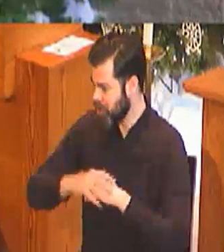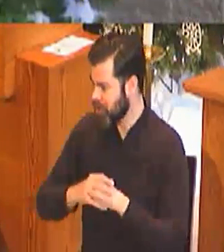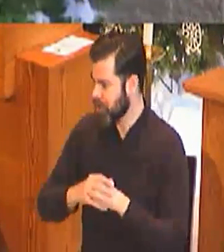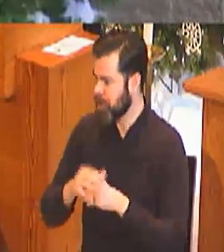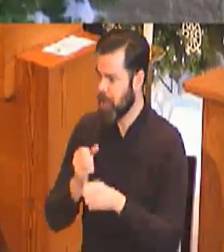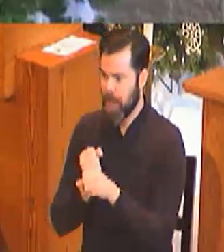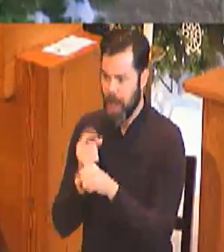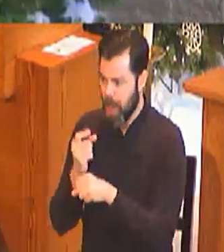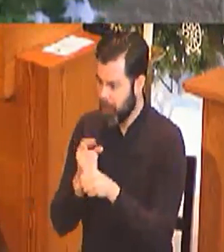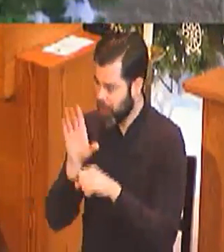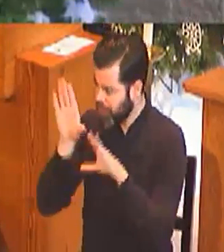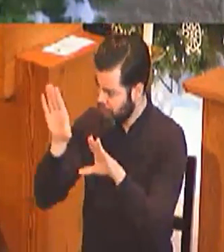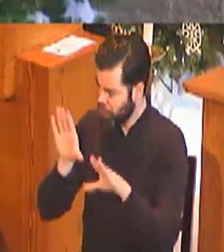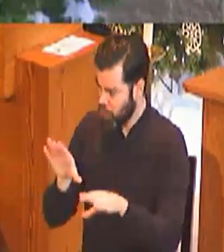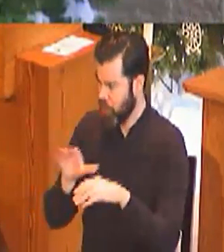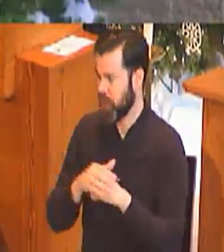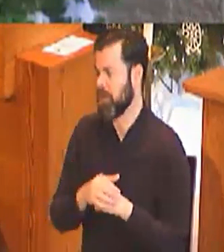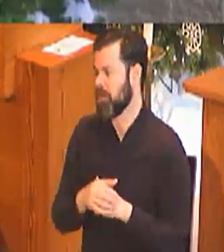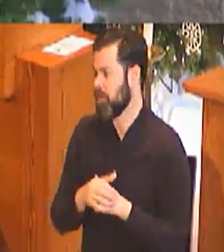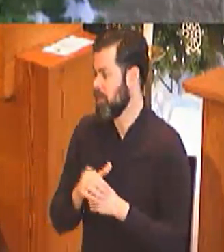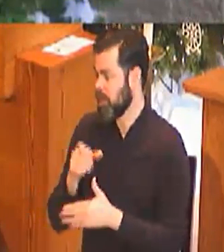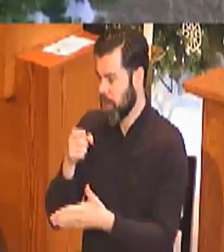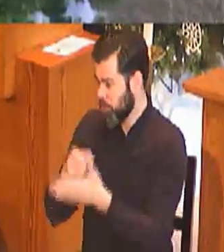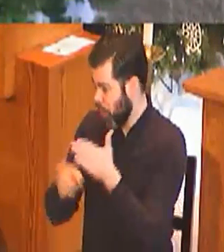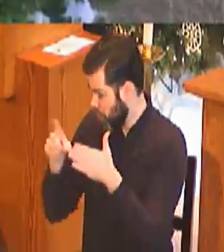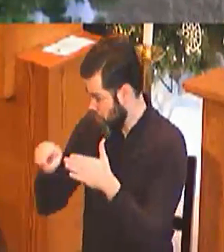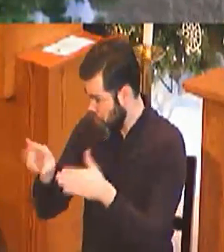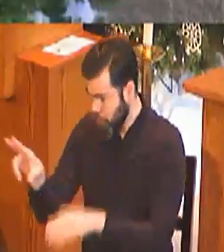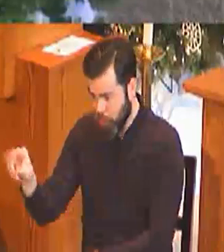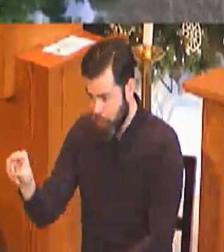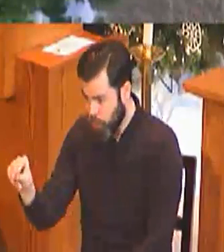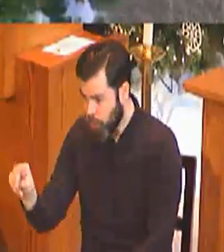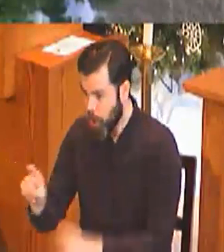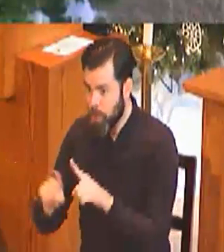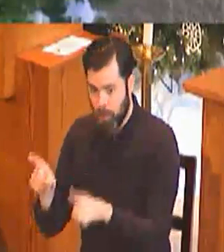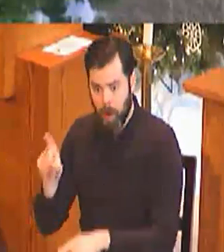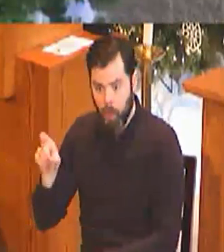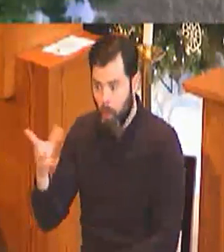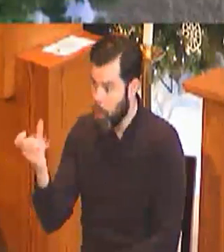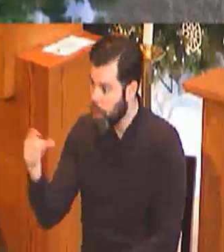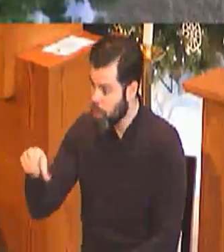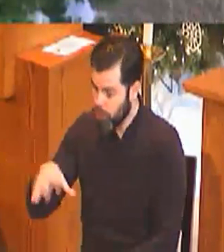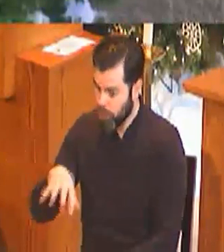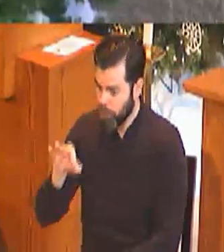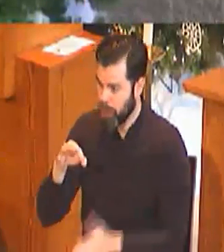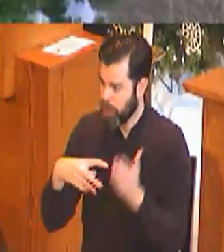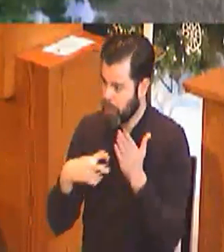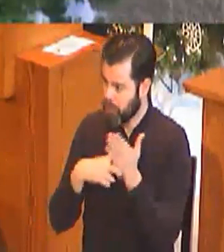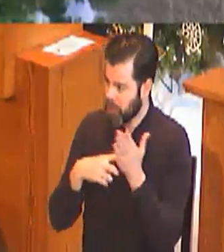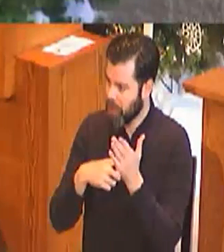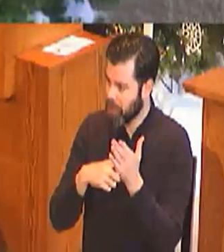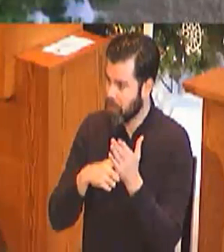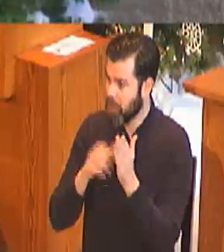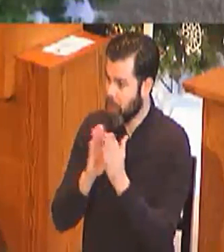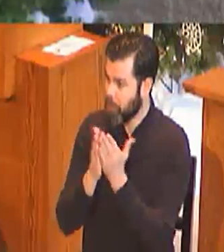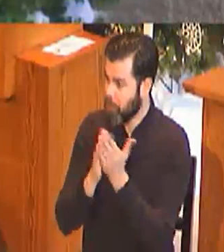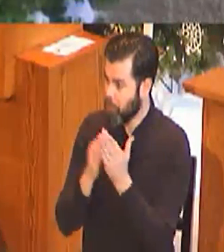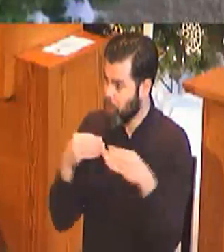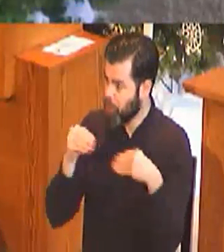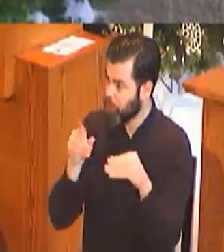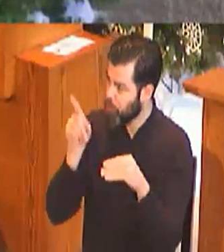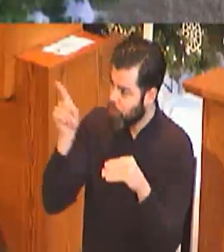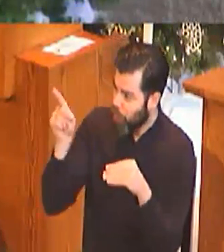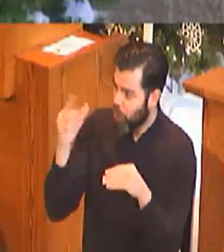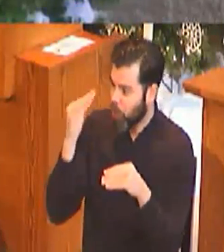just wonderful. And no cost to you, but we do need you to pick up your tickets in the bookstore, just so we know a